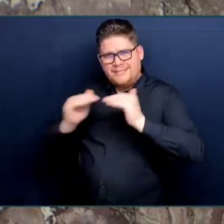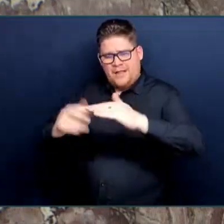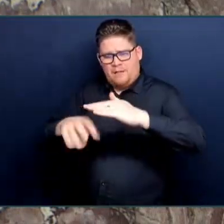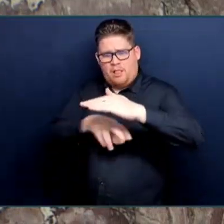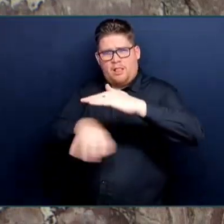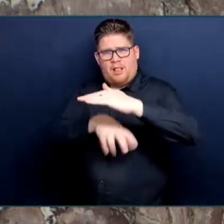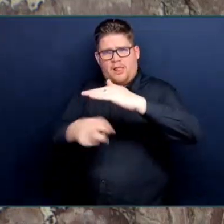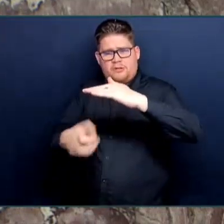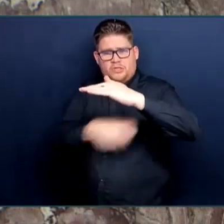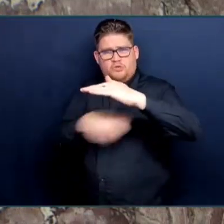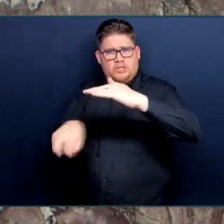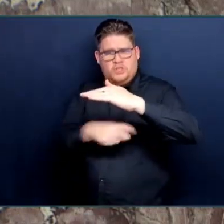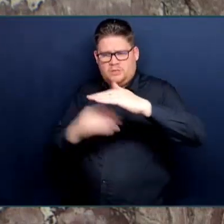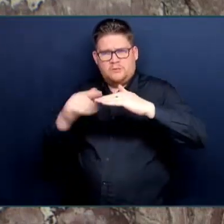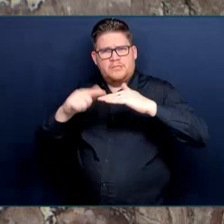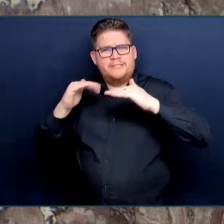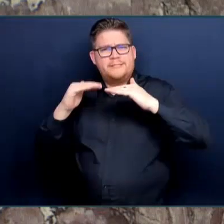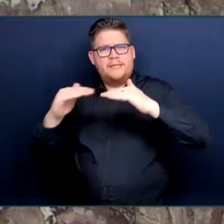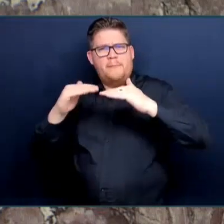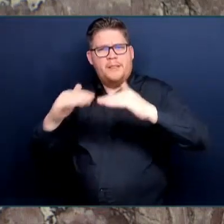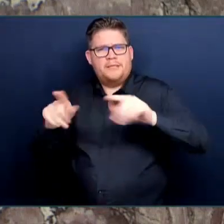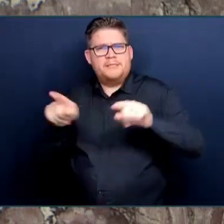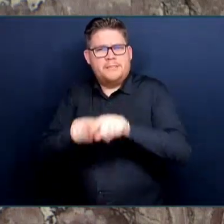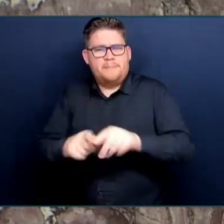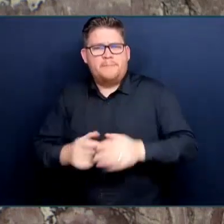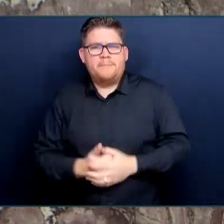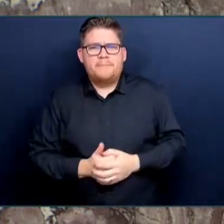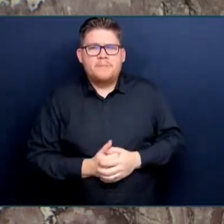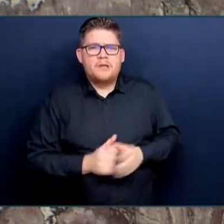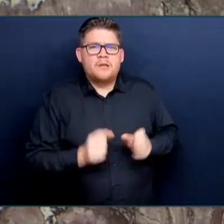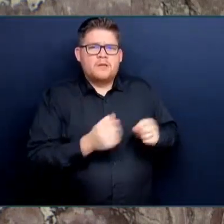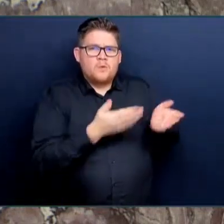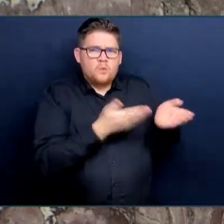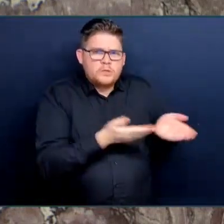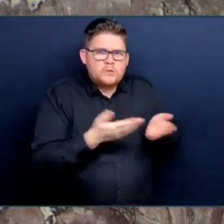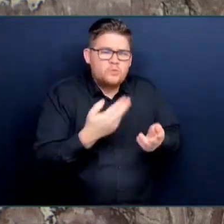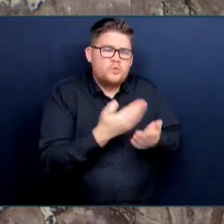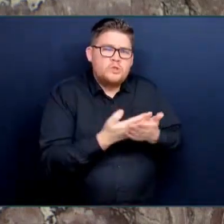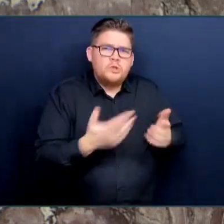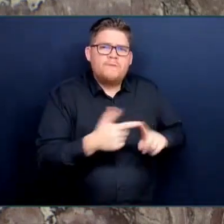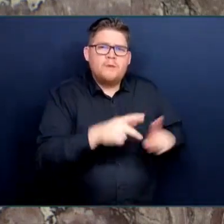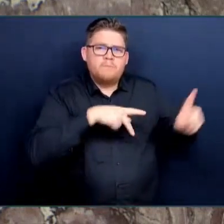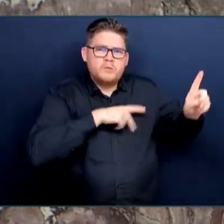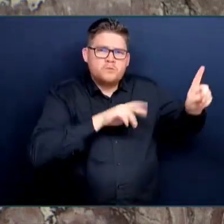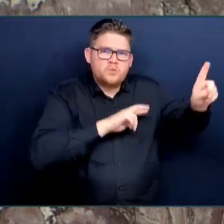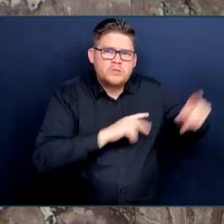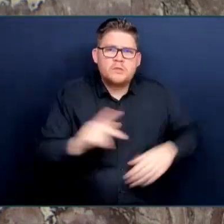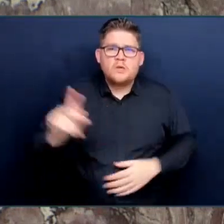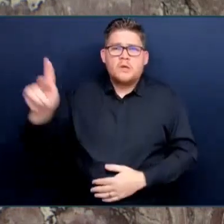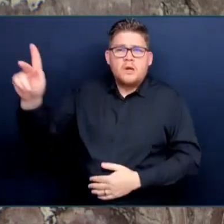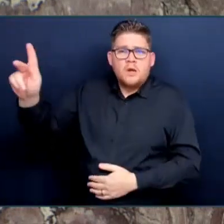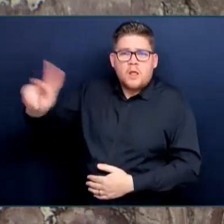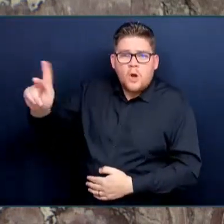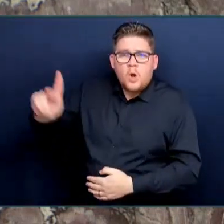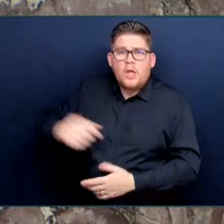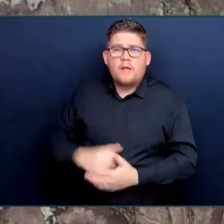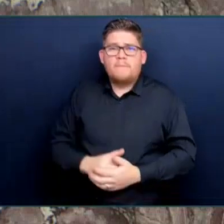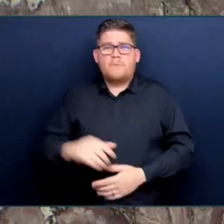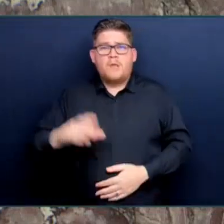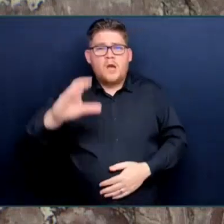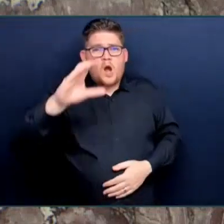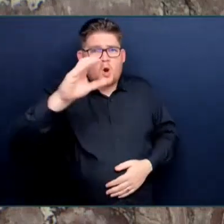Prince George or from Kelowna or the North Shore or Coquitlam, or also recognizes the challenges in that transition